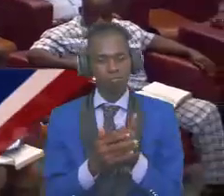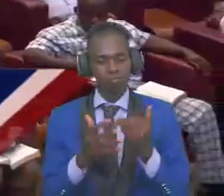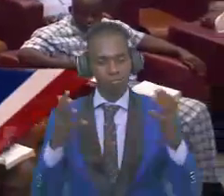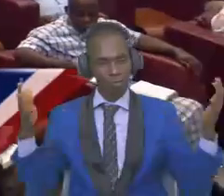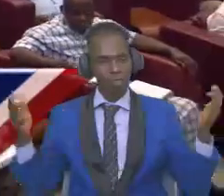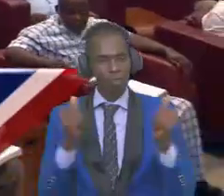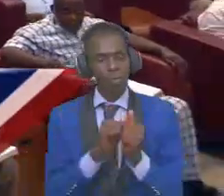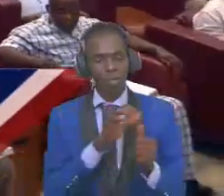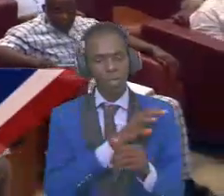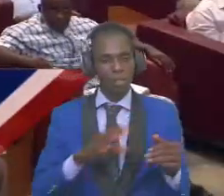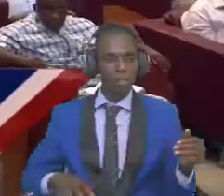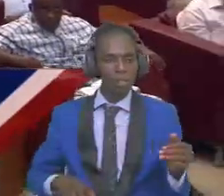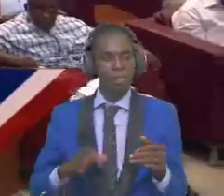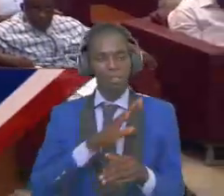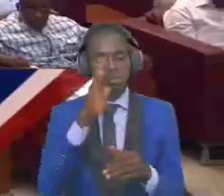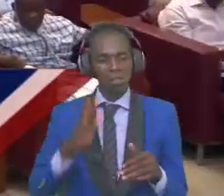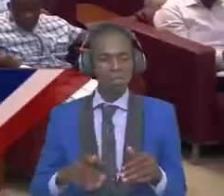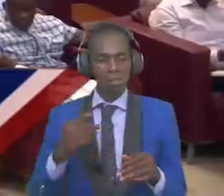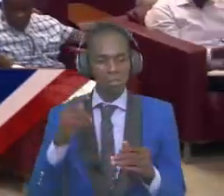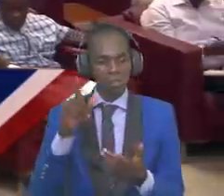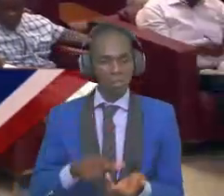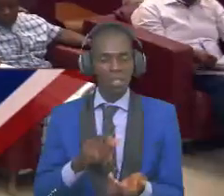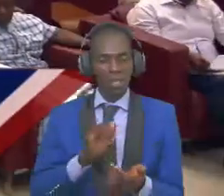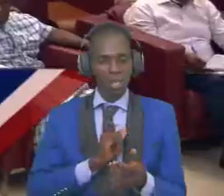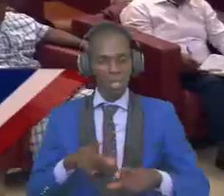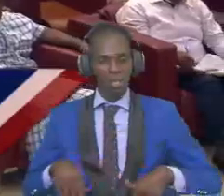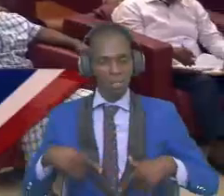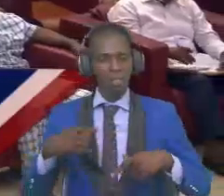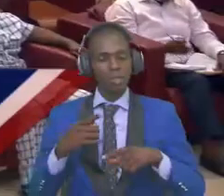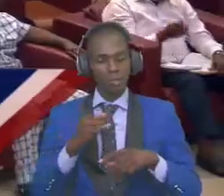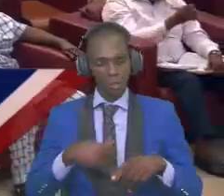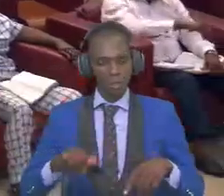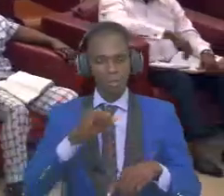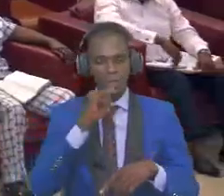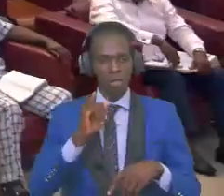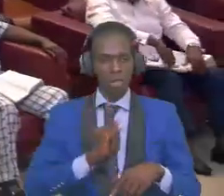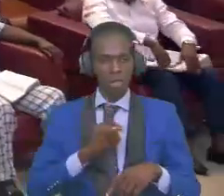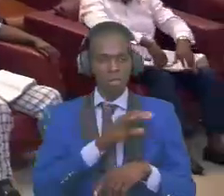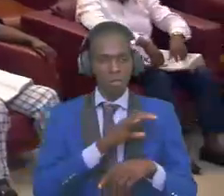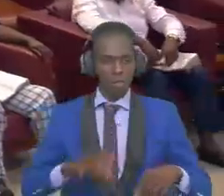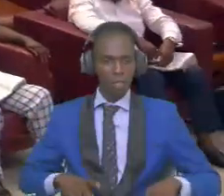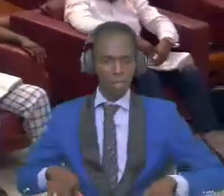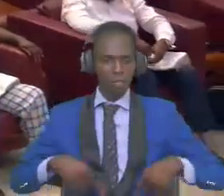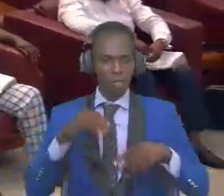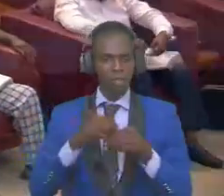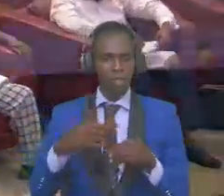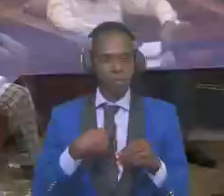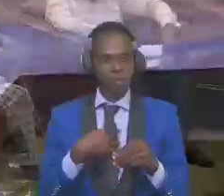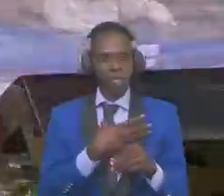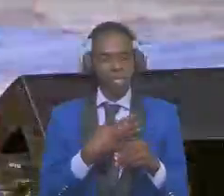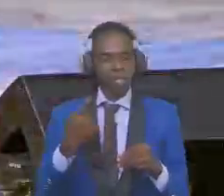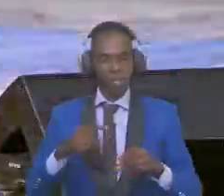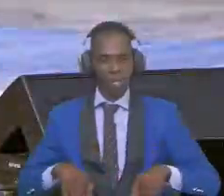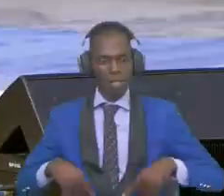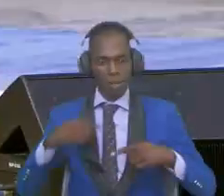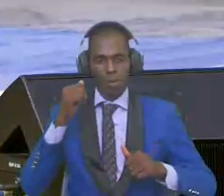live, yet not I, but Christ liveth in me, and the life which I now